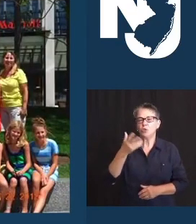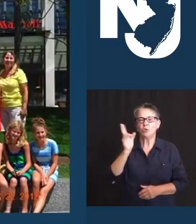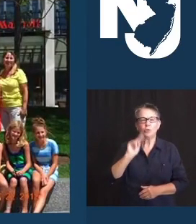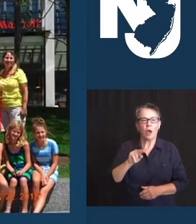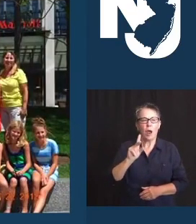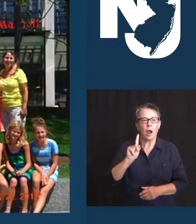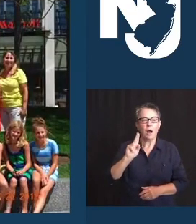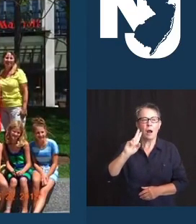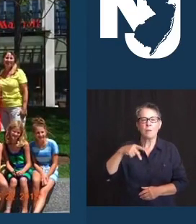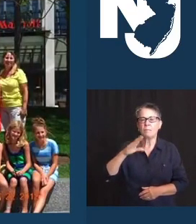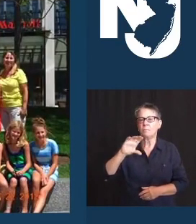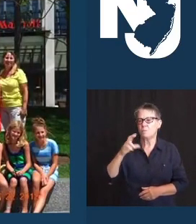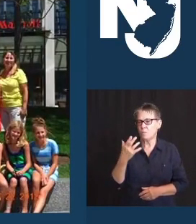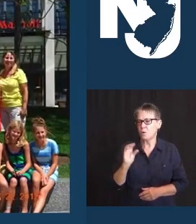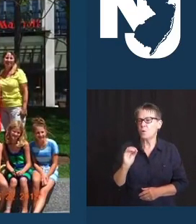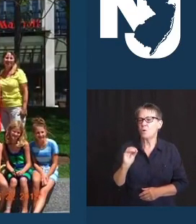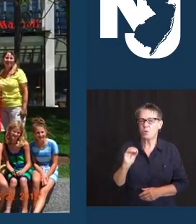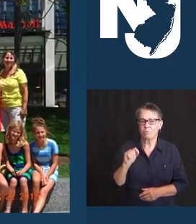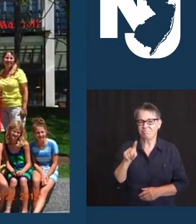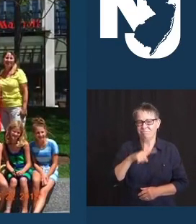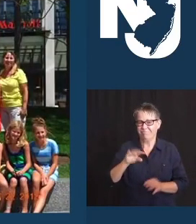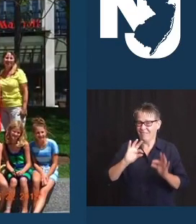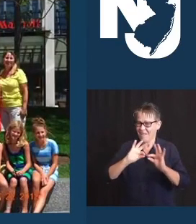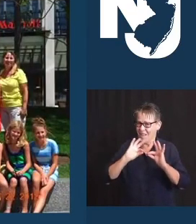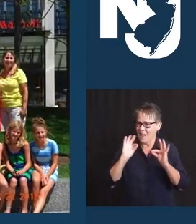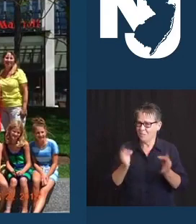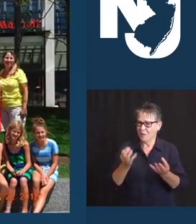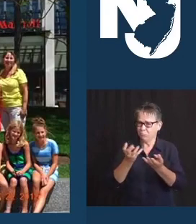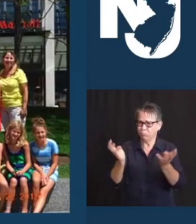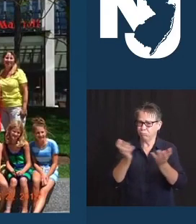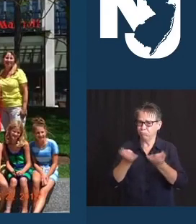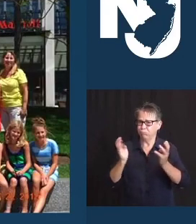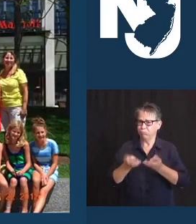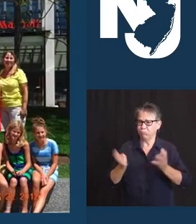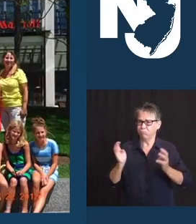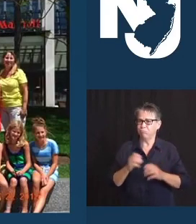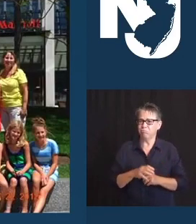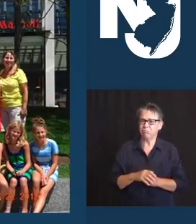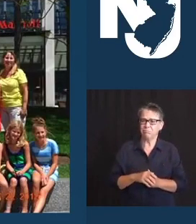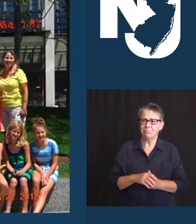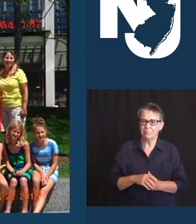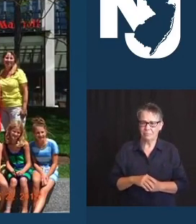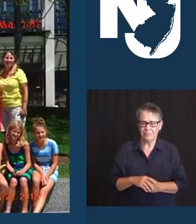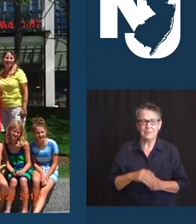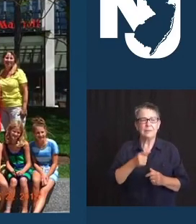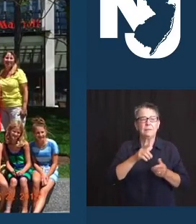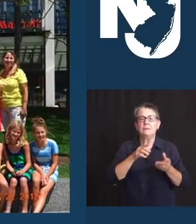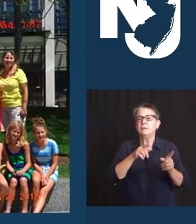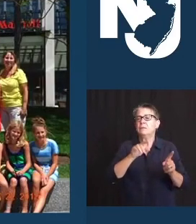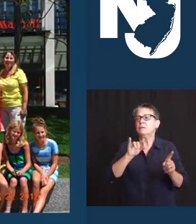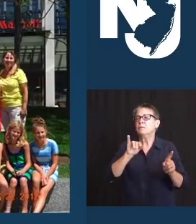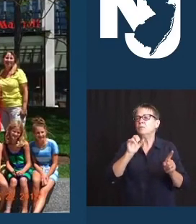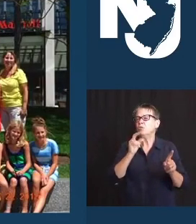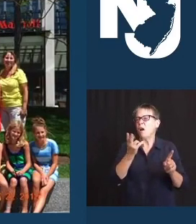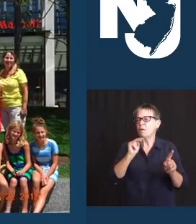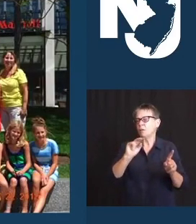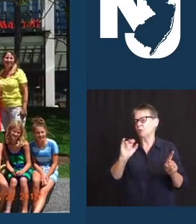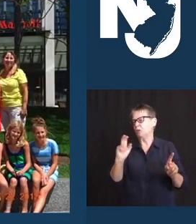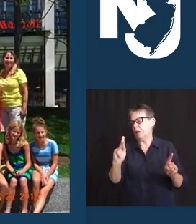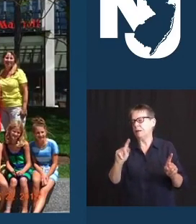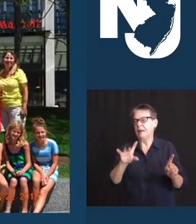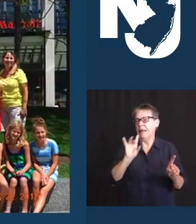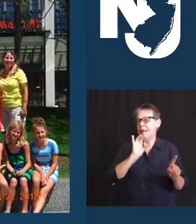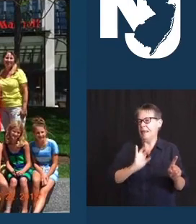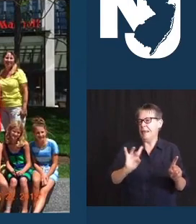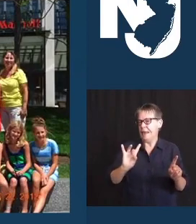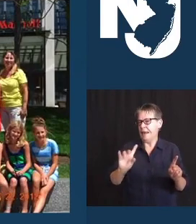Caldwell. Jack, as he was known, was 83. Jack served in the U.S. Air Force and earned a Bachelor of Science in